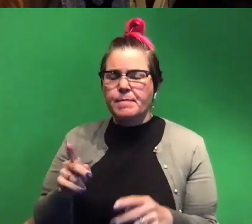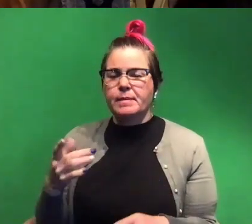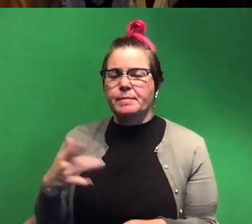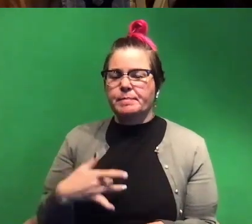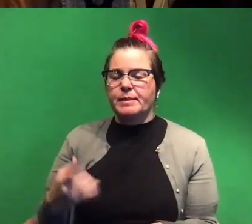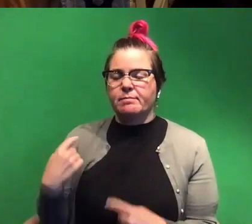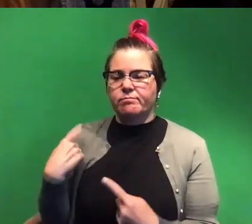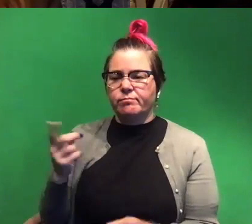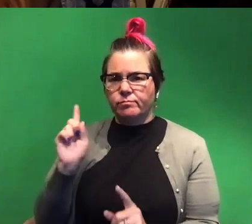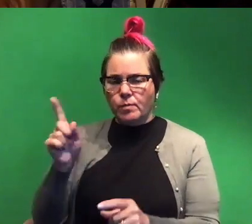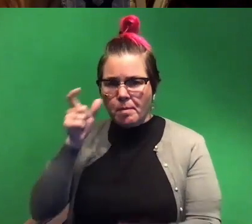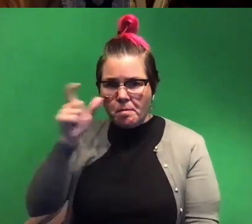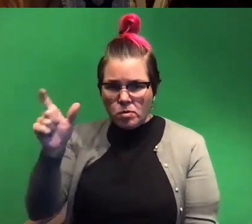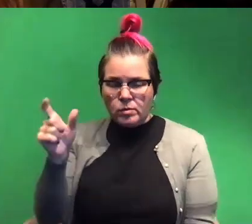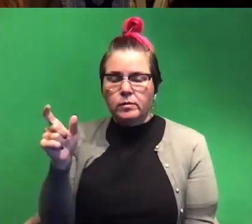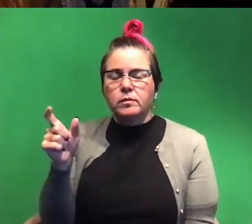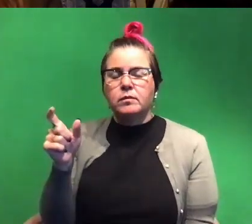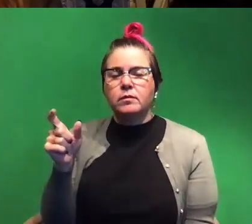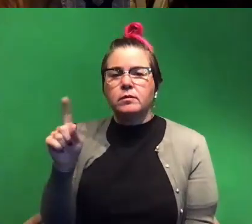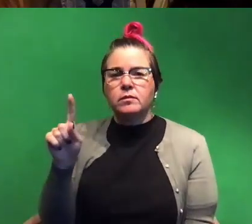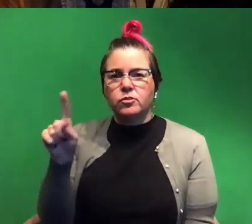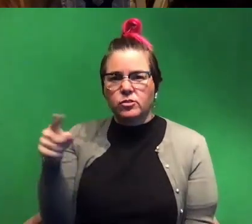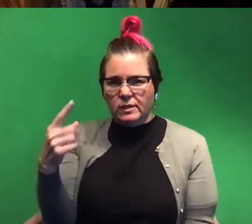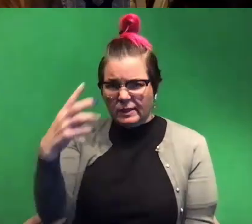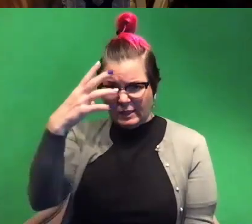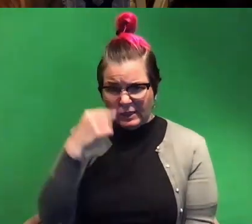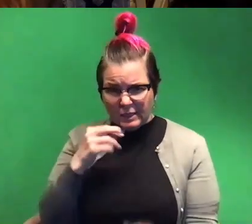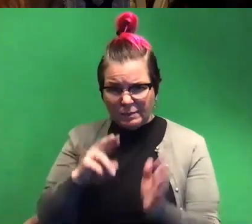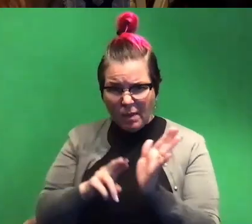moon, would they just sleep on the spaceship?